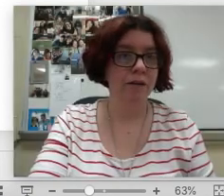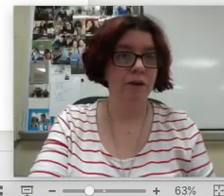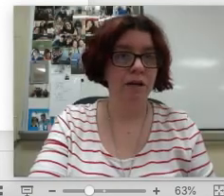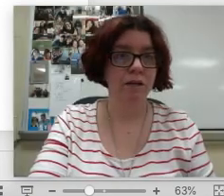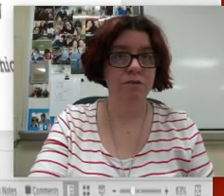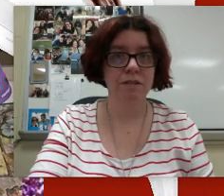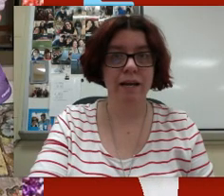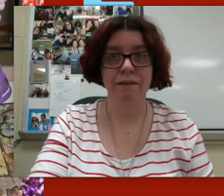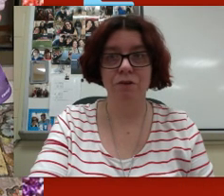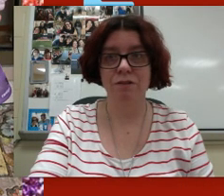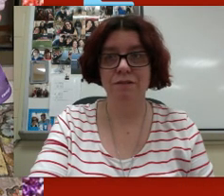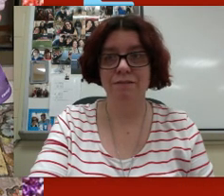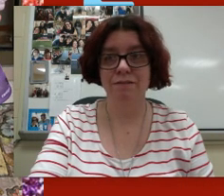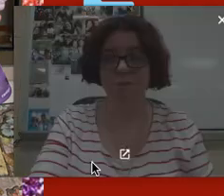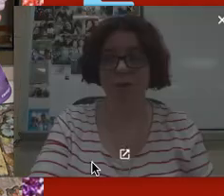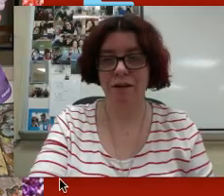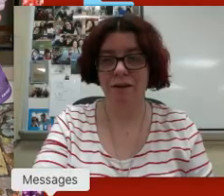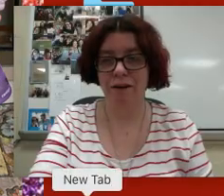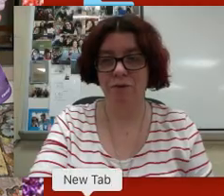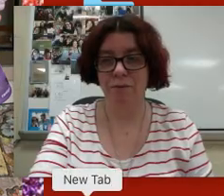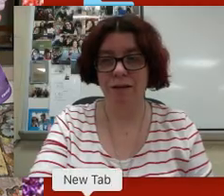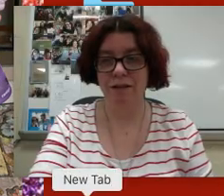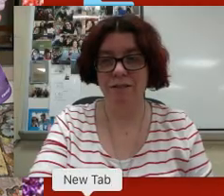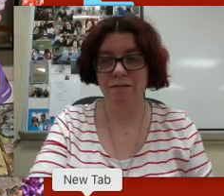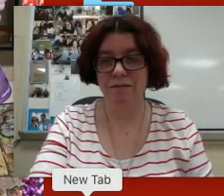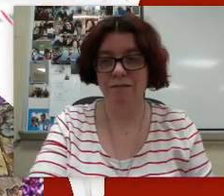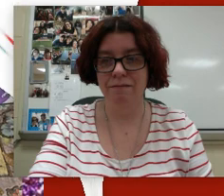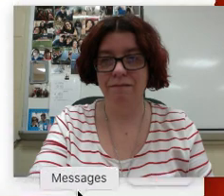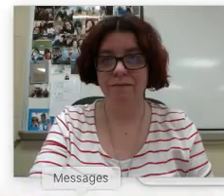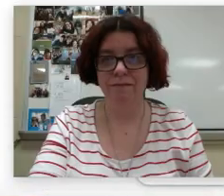I don't know how to close this. Hang on, folks. Try to figure it out. Oh my